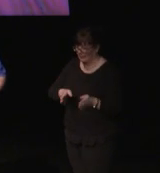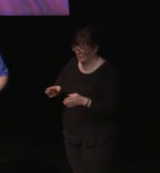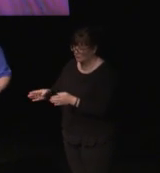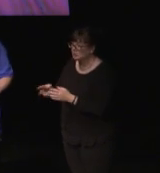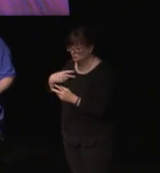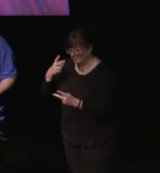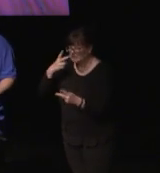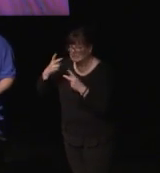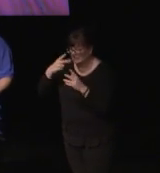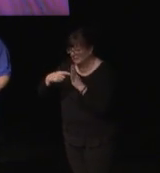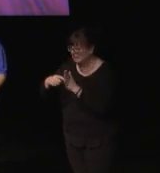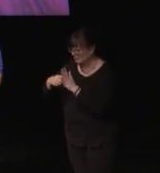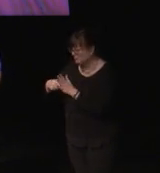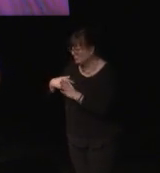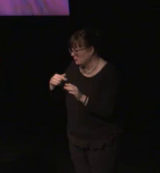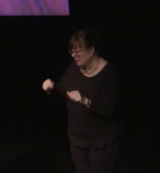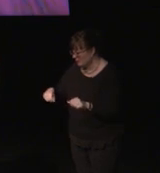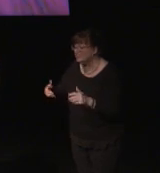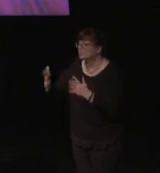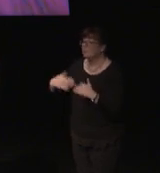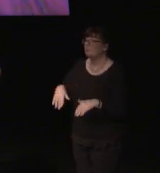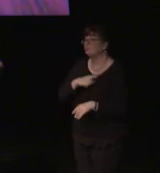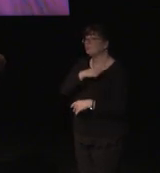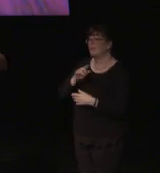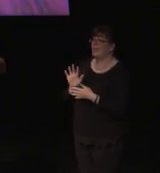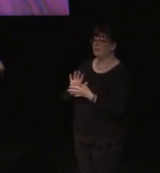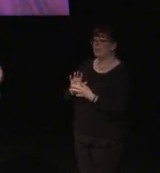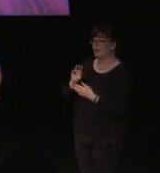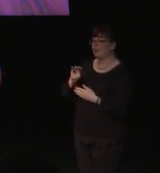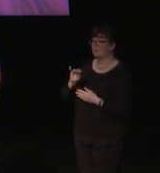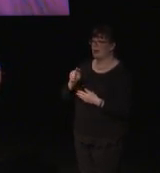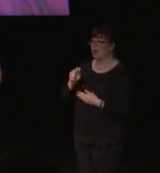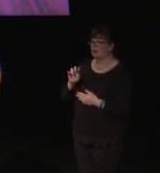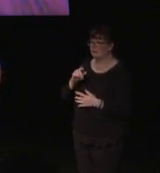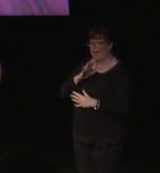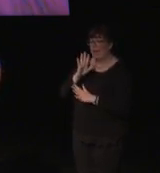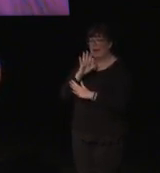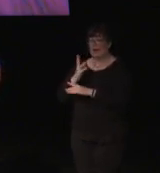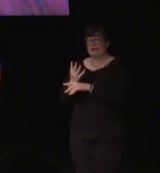All right. So here's a video of Minecraft. Oh, creeper.